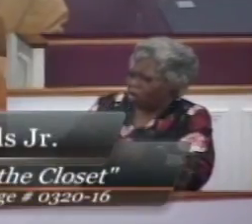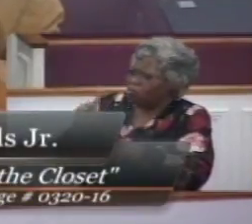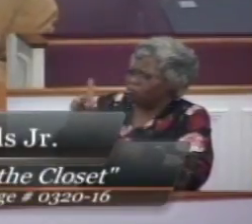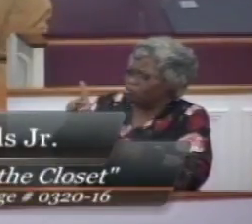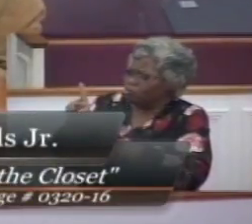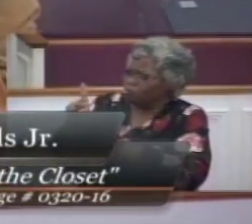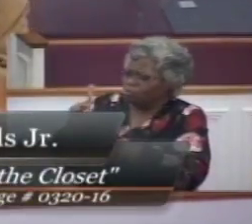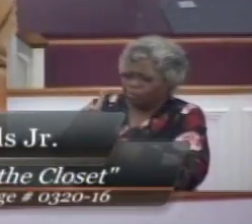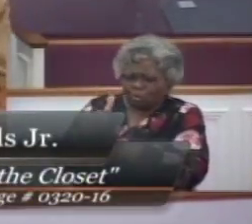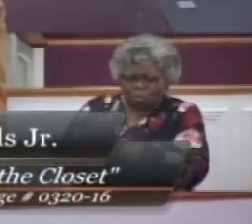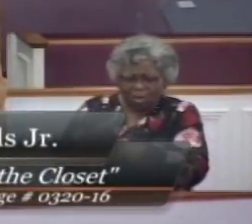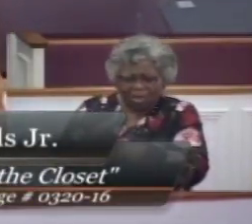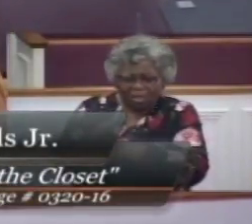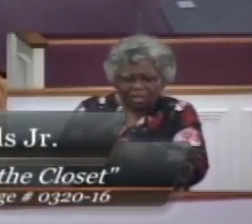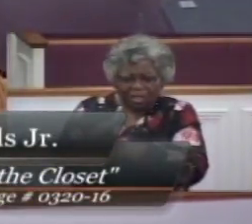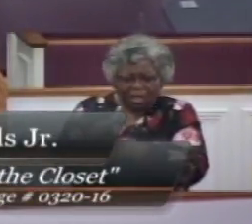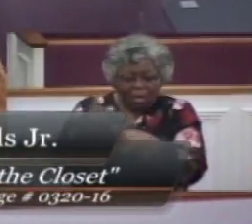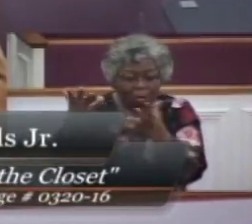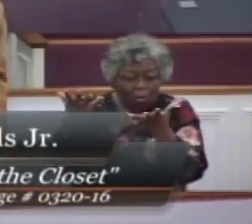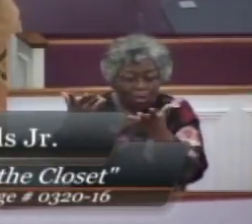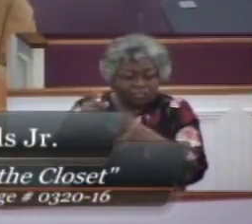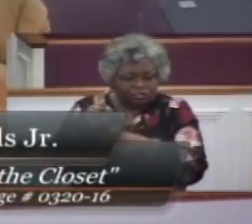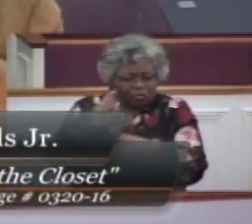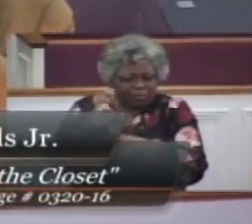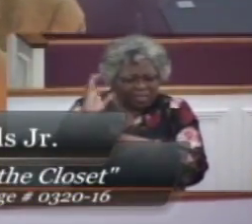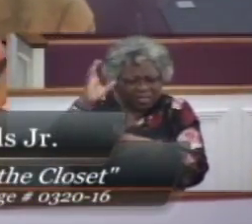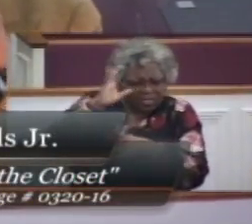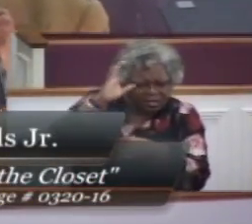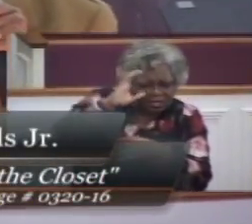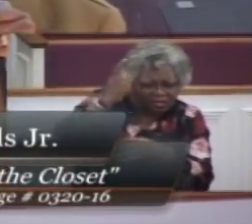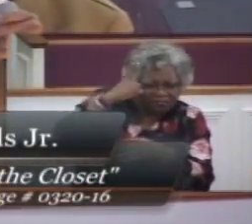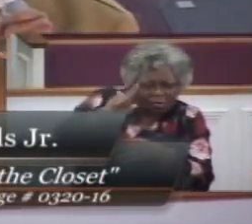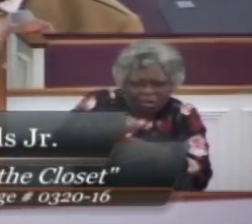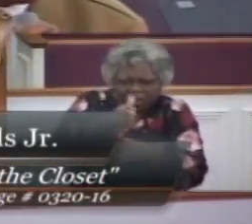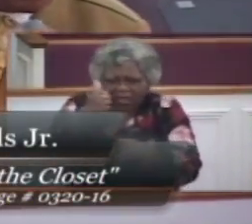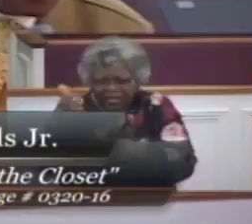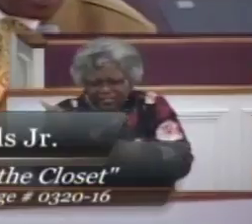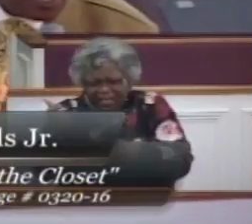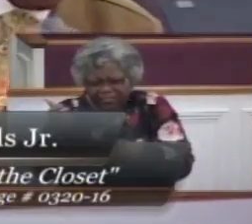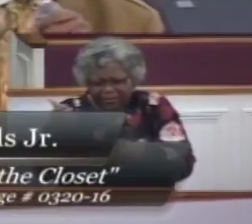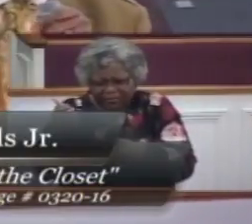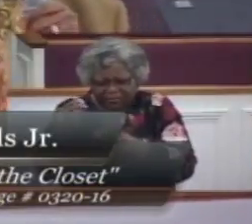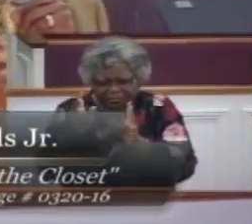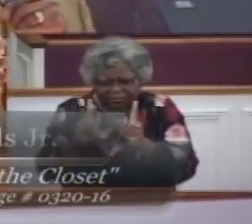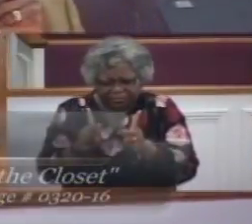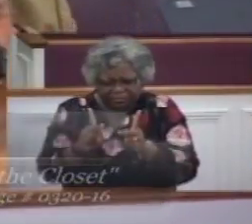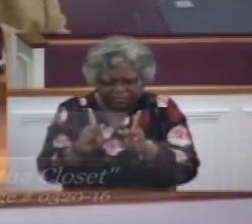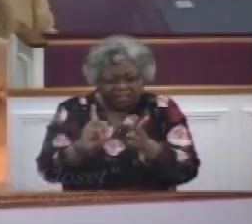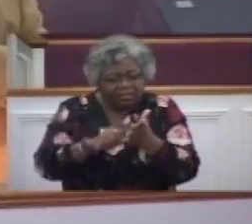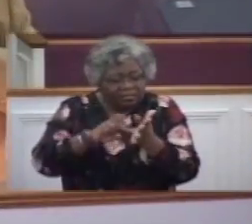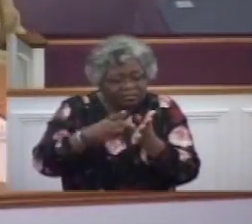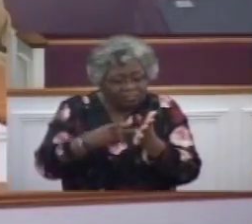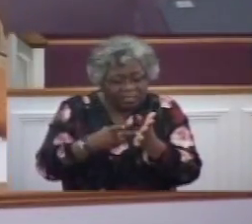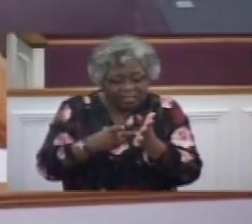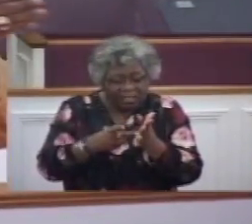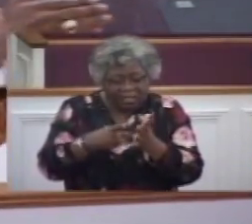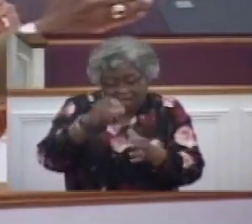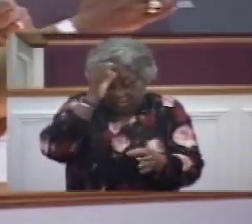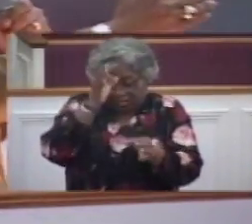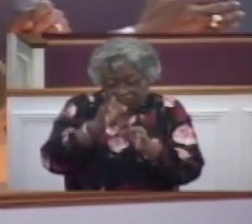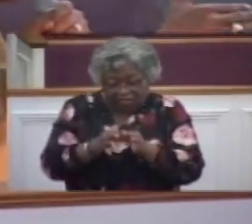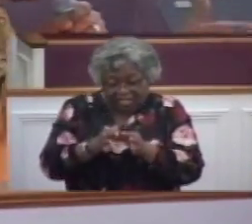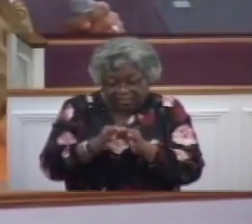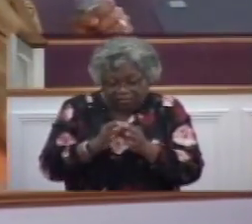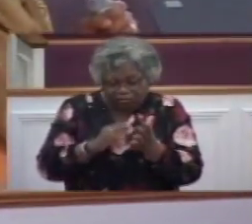the one? Or should we be looking for another?" Otherwise, his faith